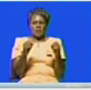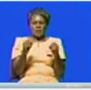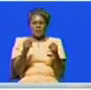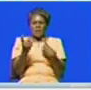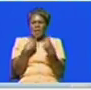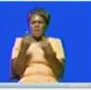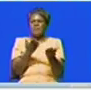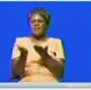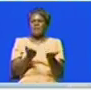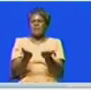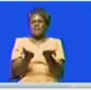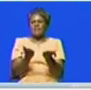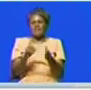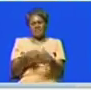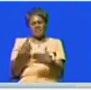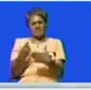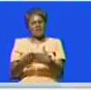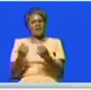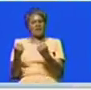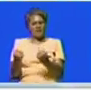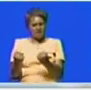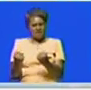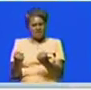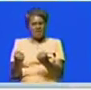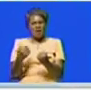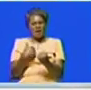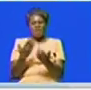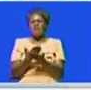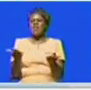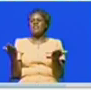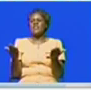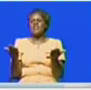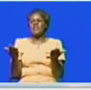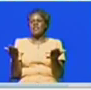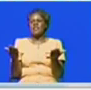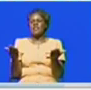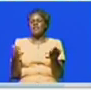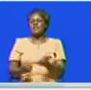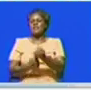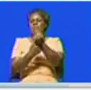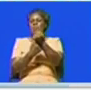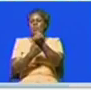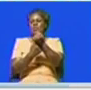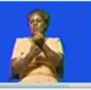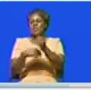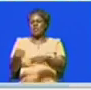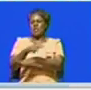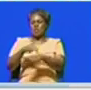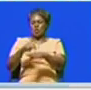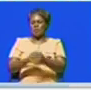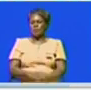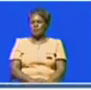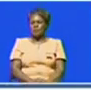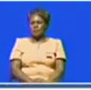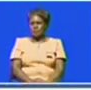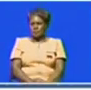that when it suits us, then it becomes very difficult to have anything that can have the support of the whole nation. All right, just a